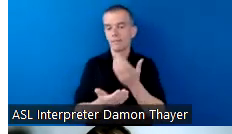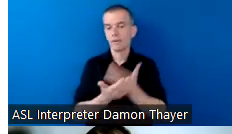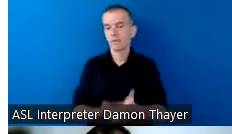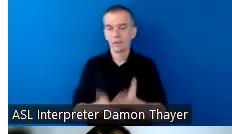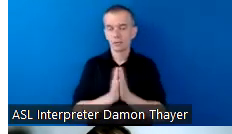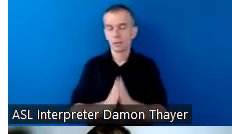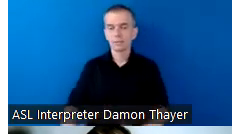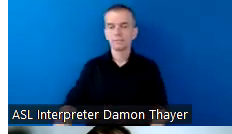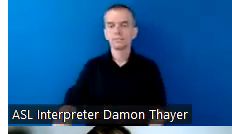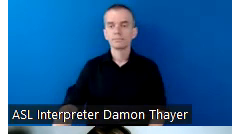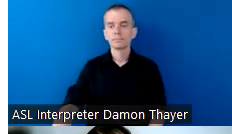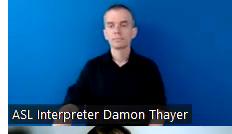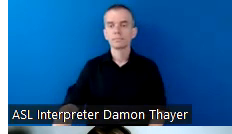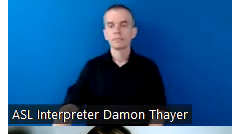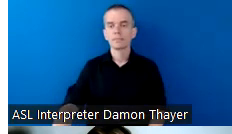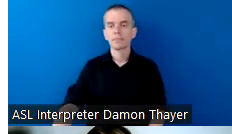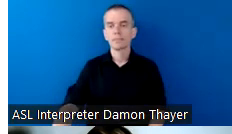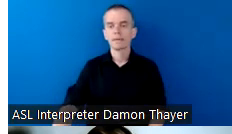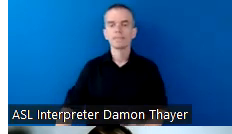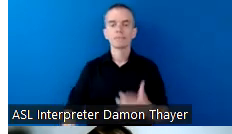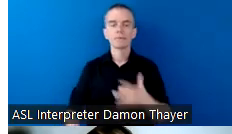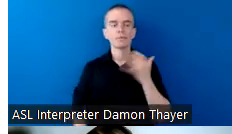like you can't meet those